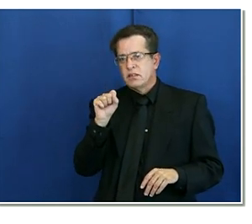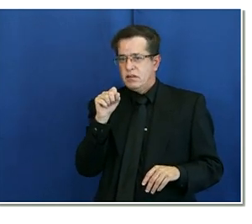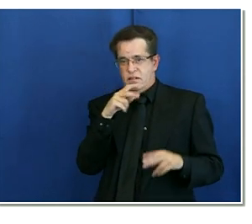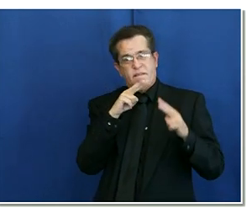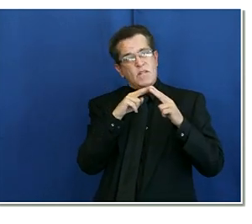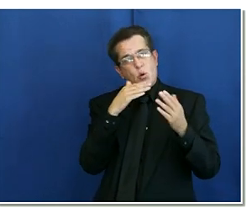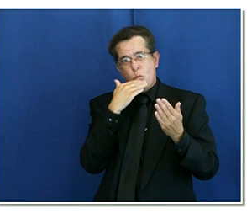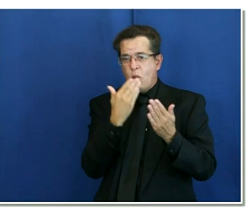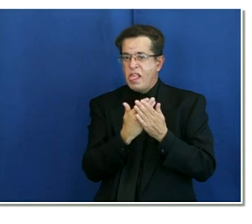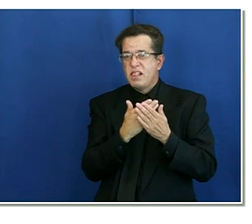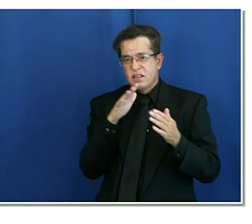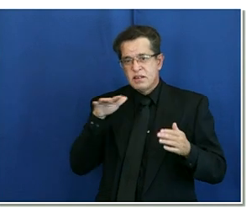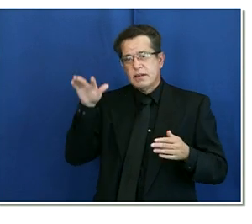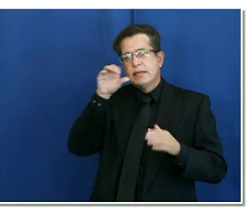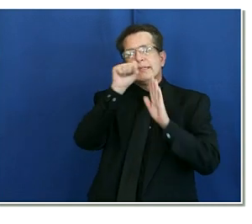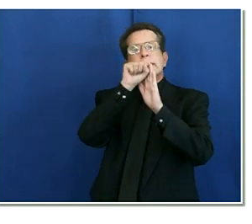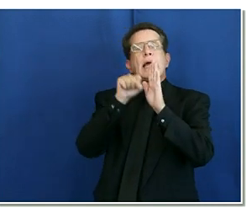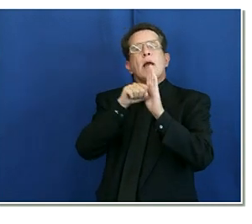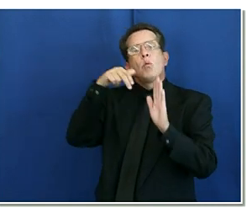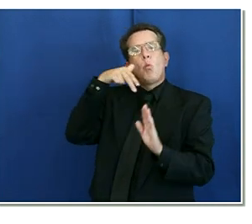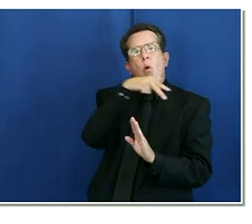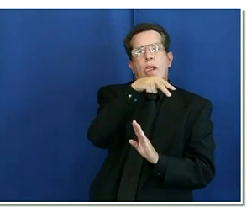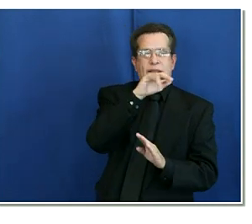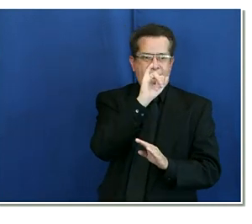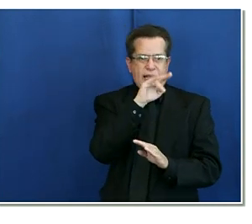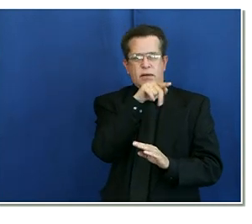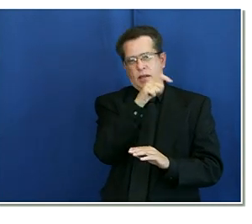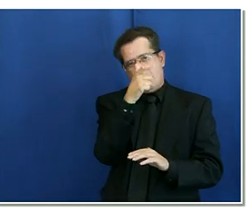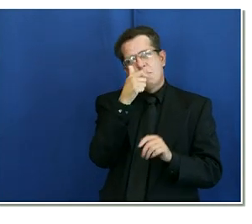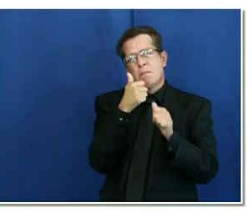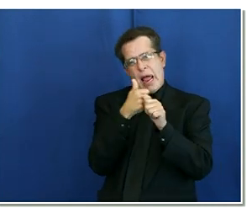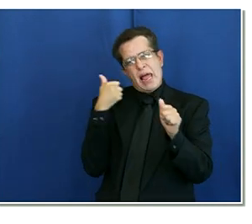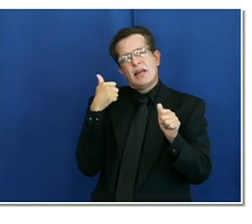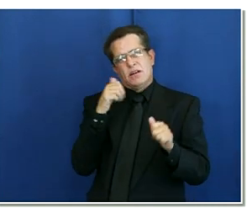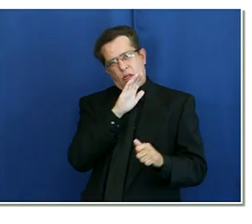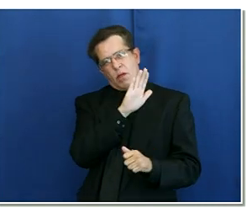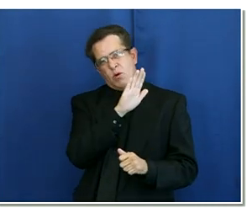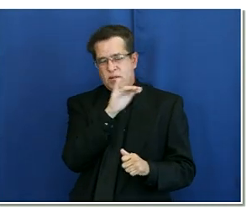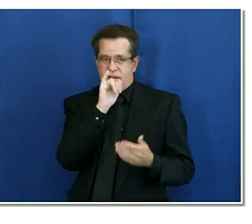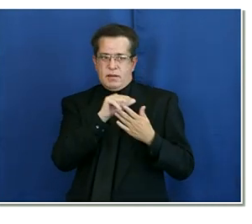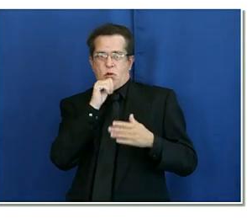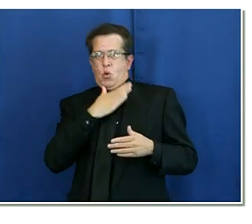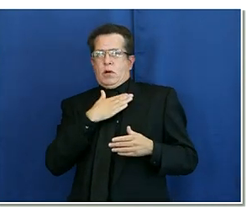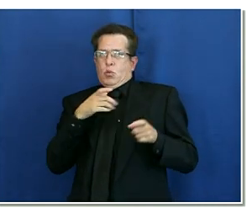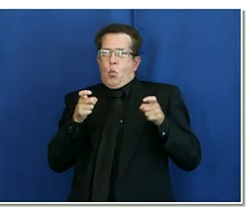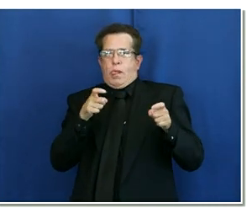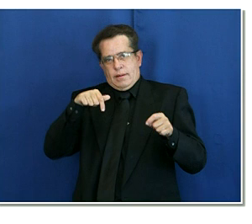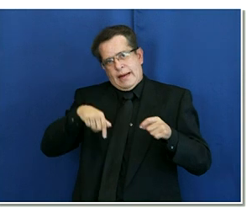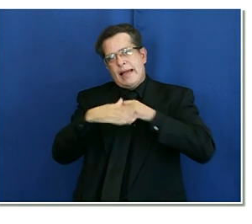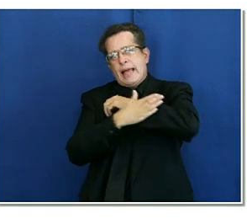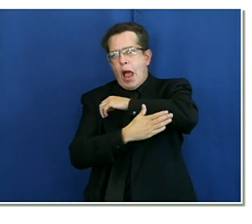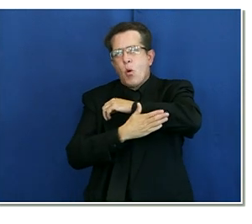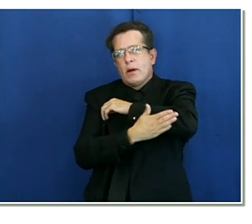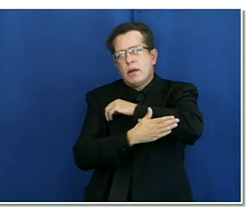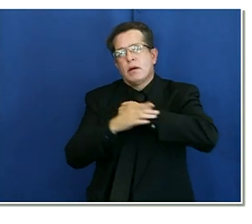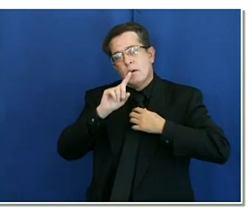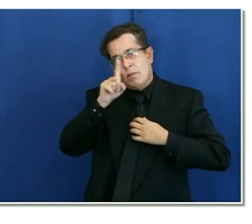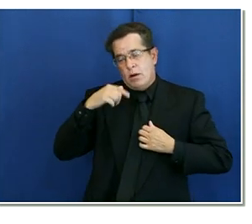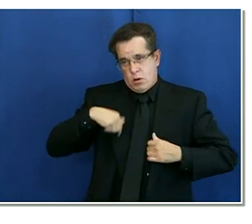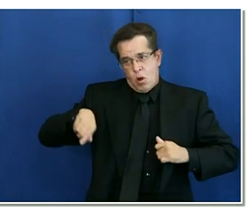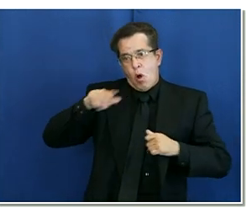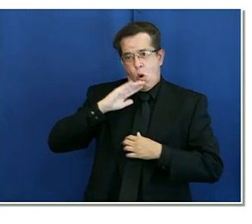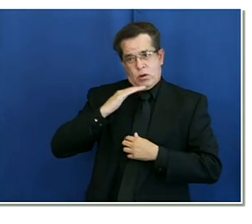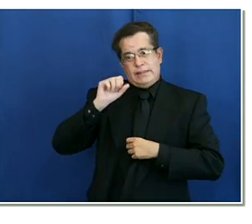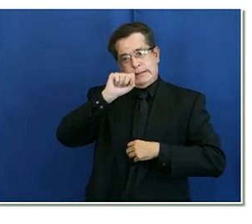well. State walk-in sites and the commercial labs continue to lag. Those are outside of our control as a county, but what the county controls and what our health